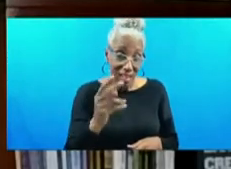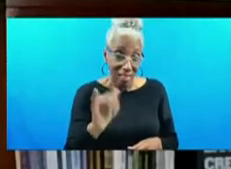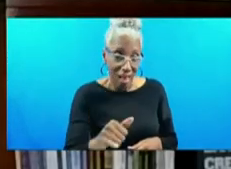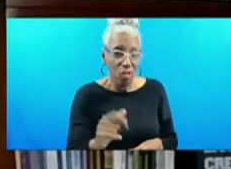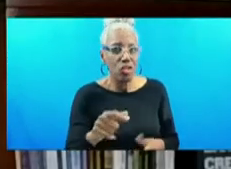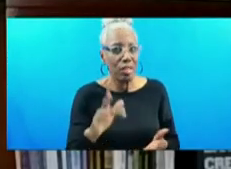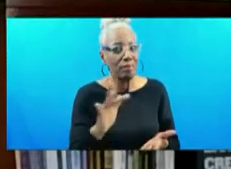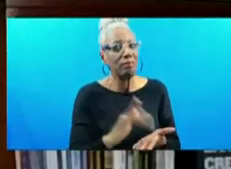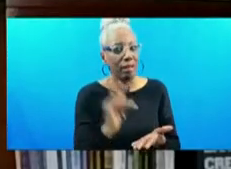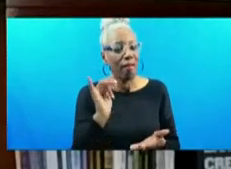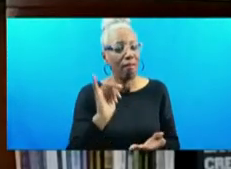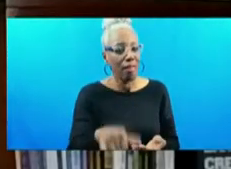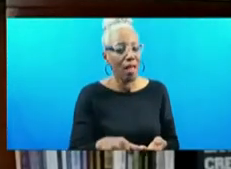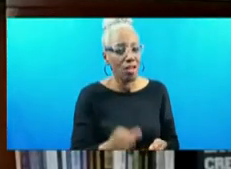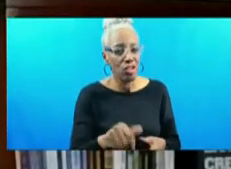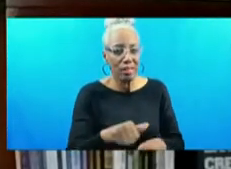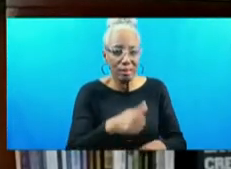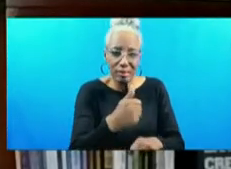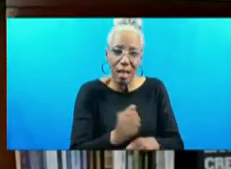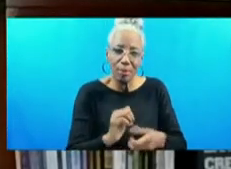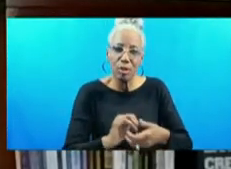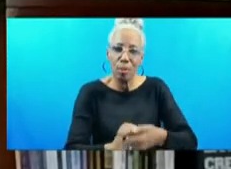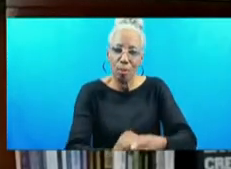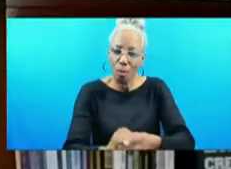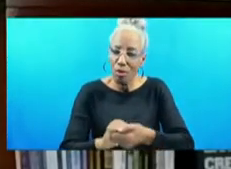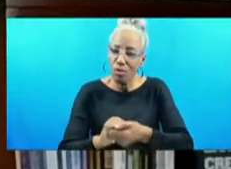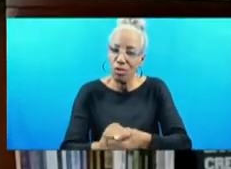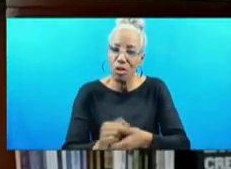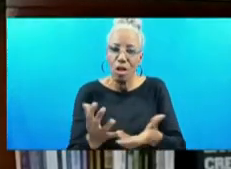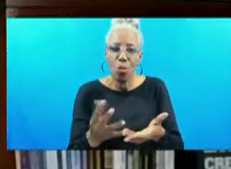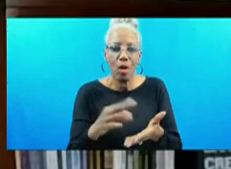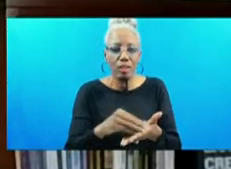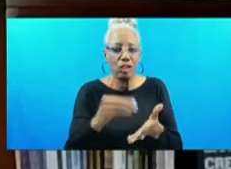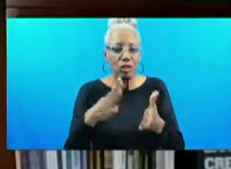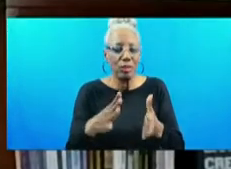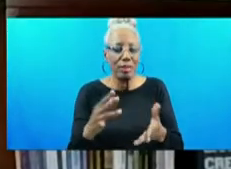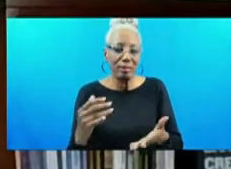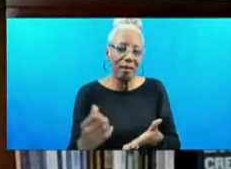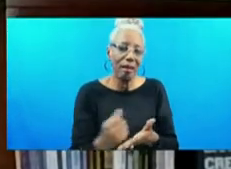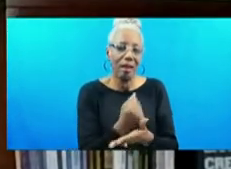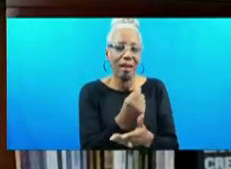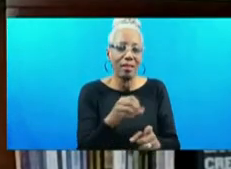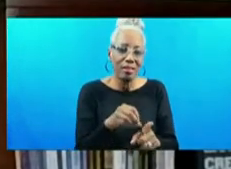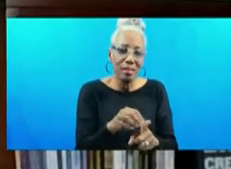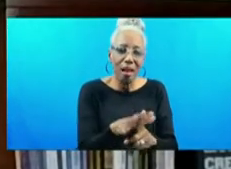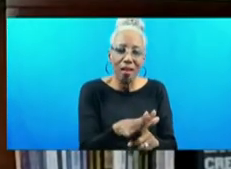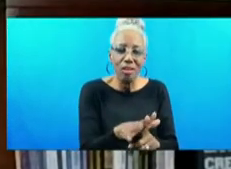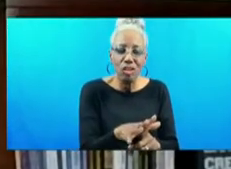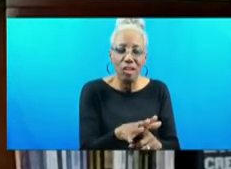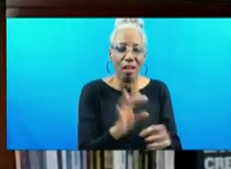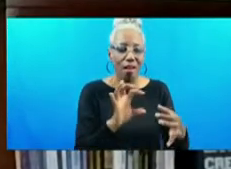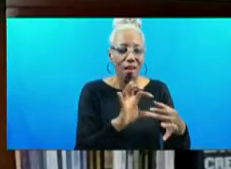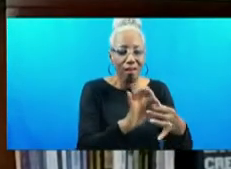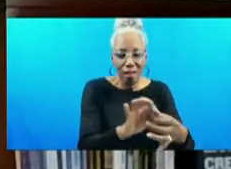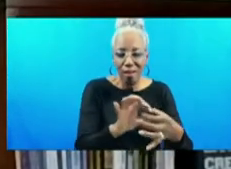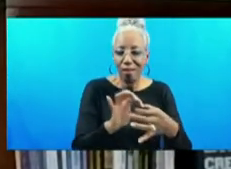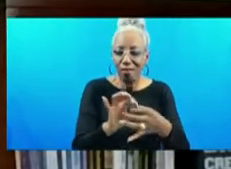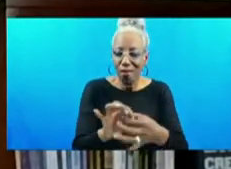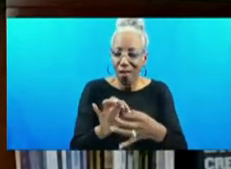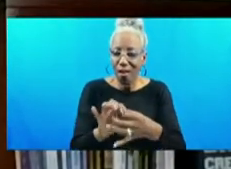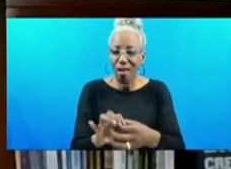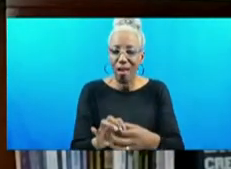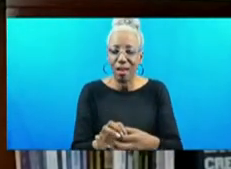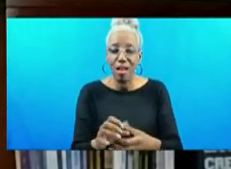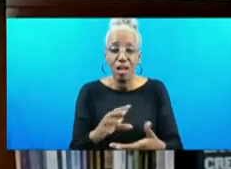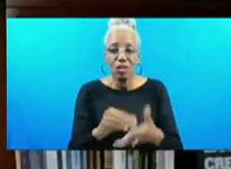those partnerships so that our students can get that exposure, make the connections to say, this person did it, I can do it. And then, you know, this is how they